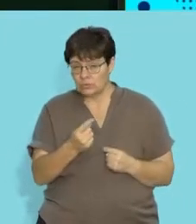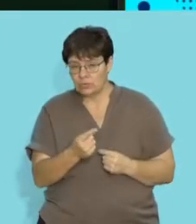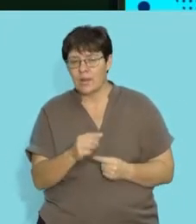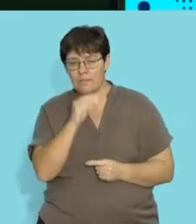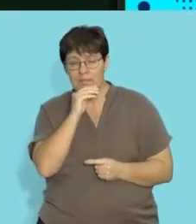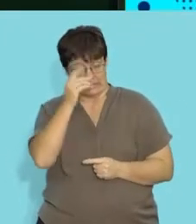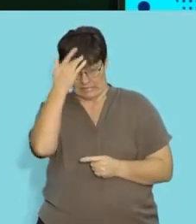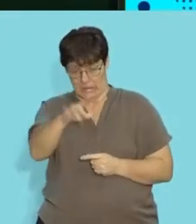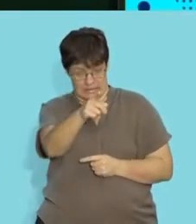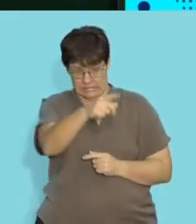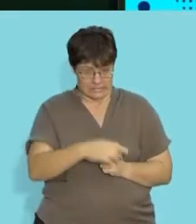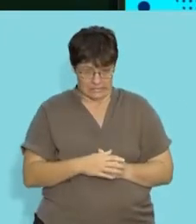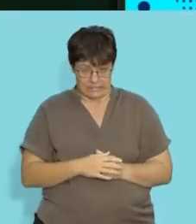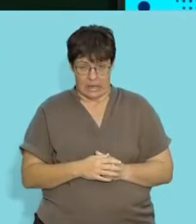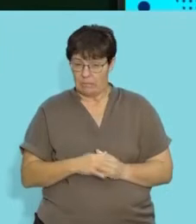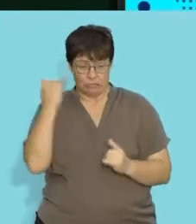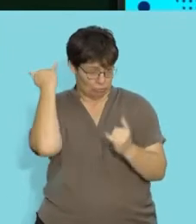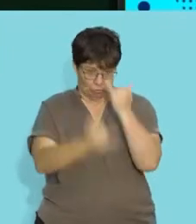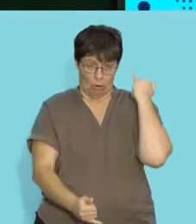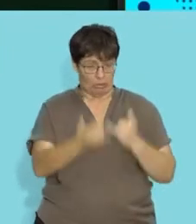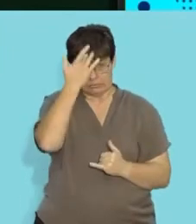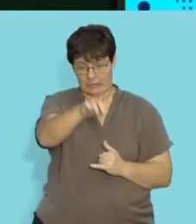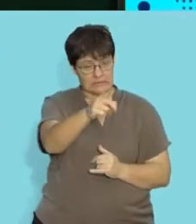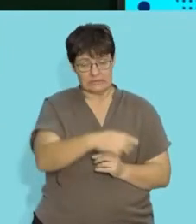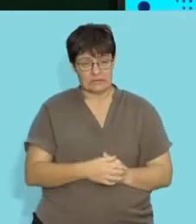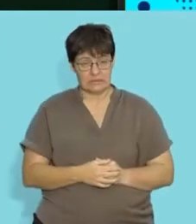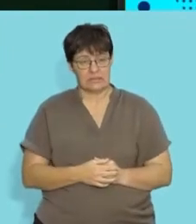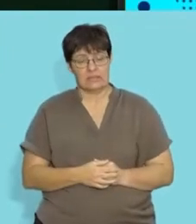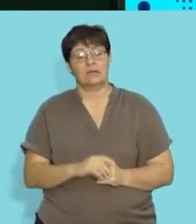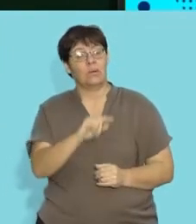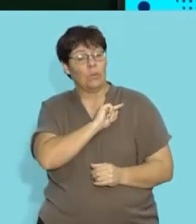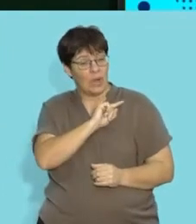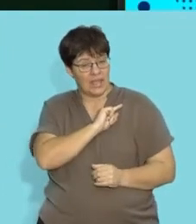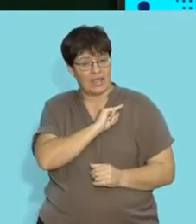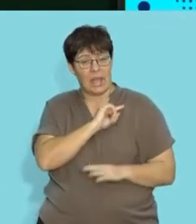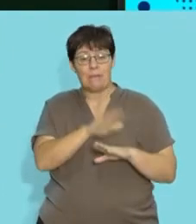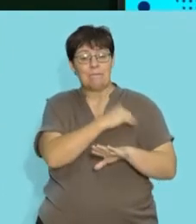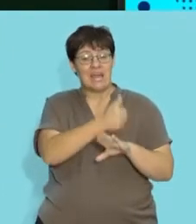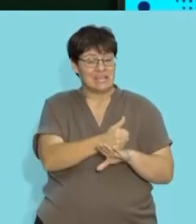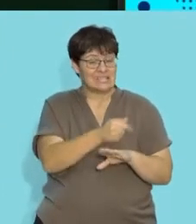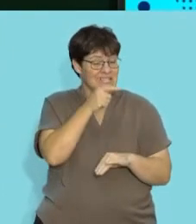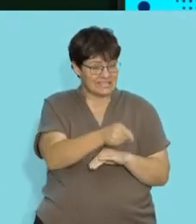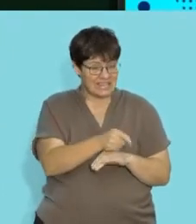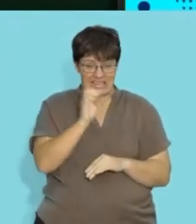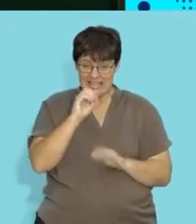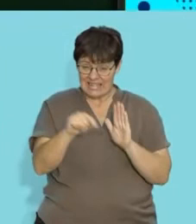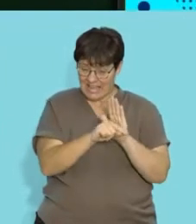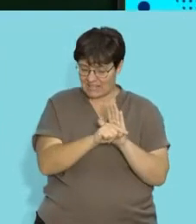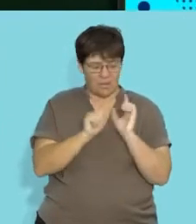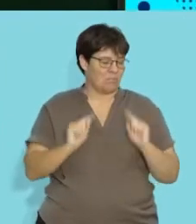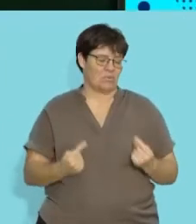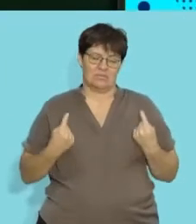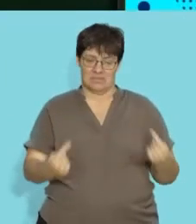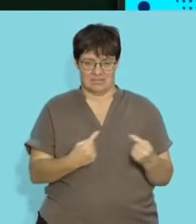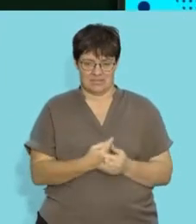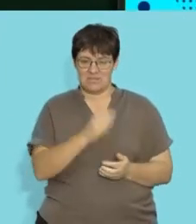you do that, it means you are very smart, but in a very wrong way, because you cannot have a base of an exponent as